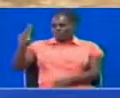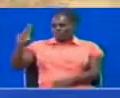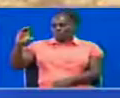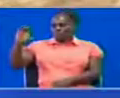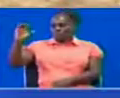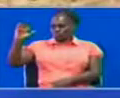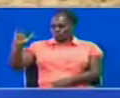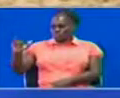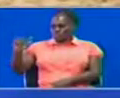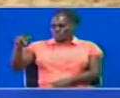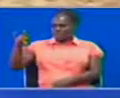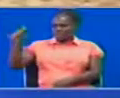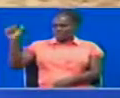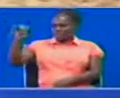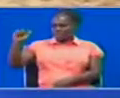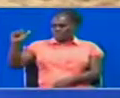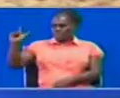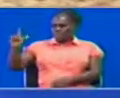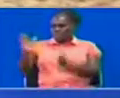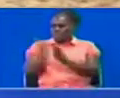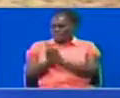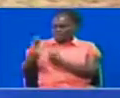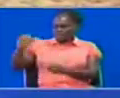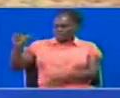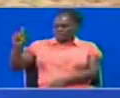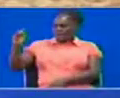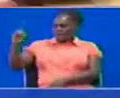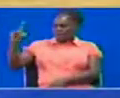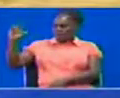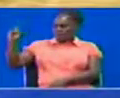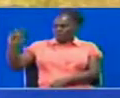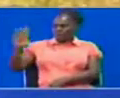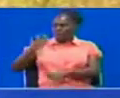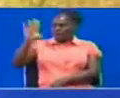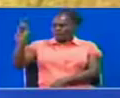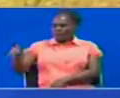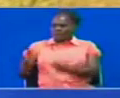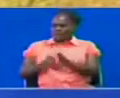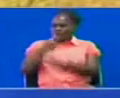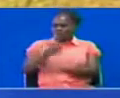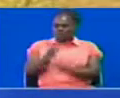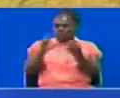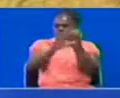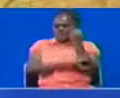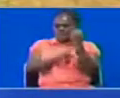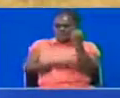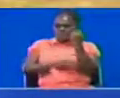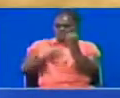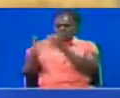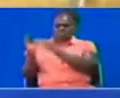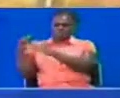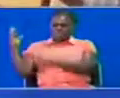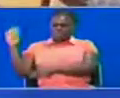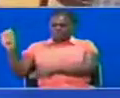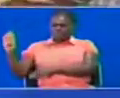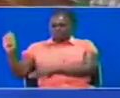Cheruiyot, Pascalia Jepkoril and also Karen Chepkoech. Africa Cross Country Junior Bronze medalist Nancy Nzisa, a